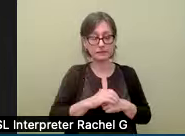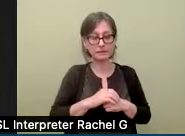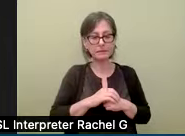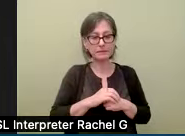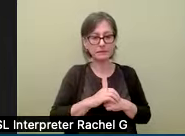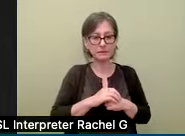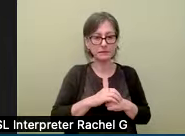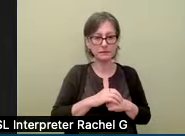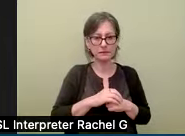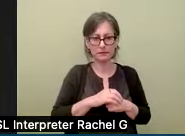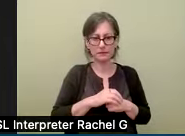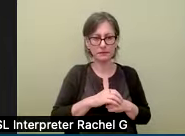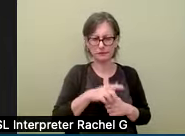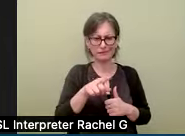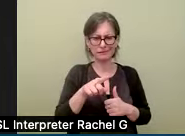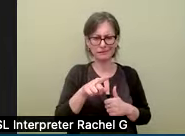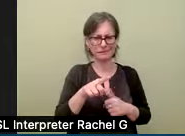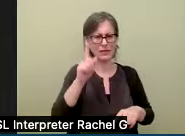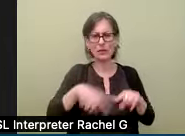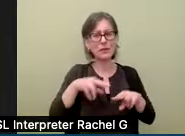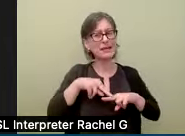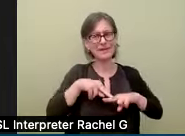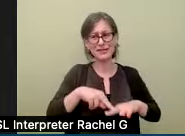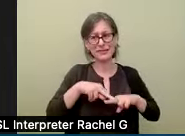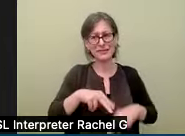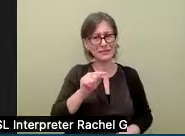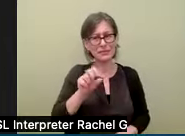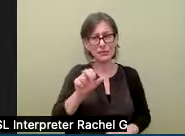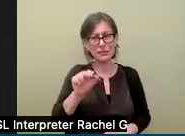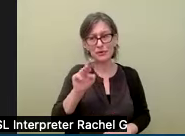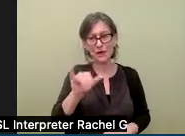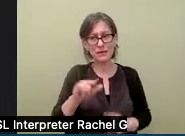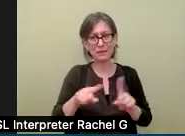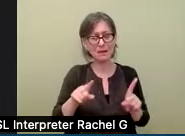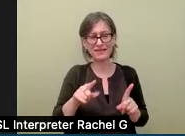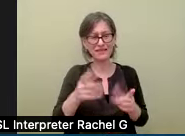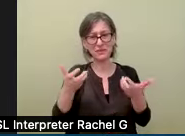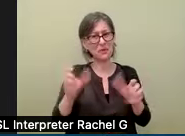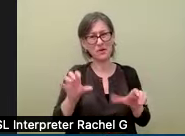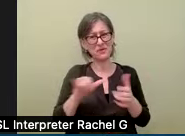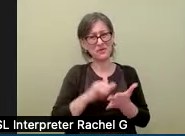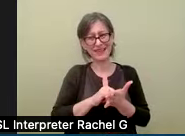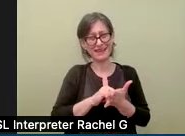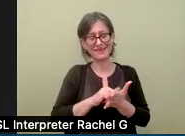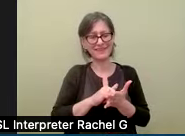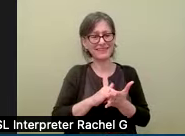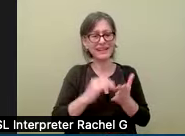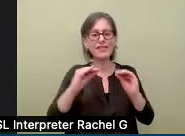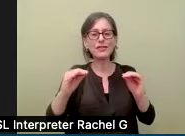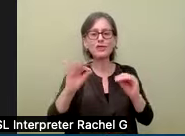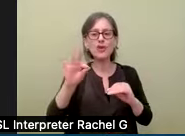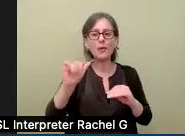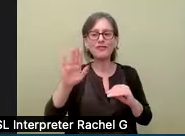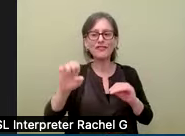So, no, you can't surf a tsunami, but nor would you want to. Tsunamis have no face to surf like a